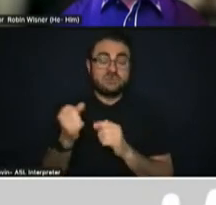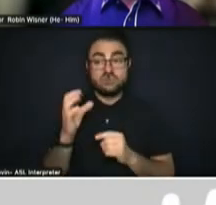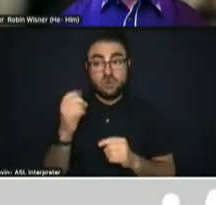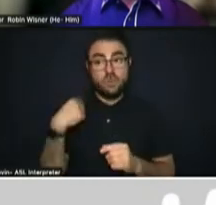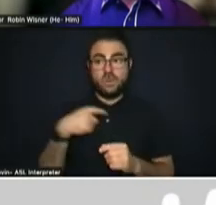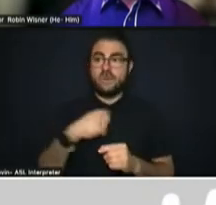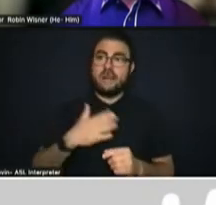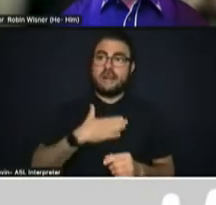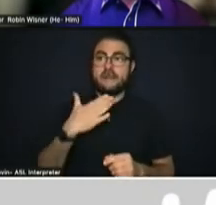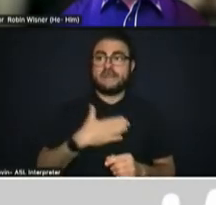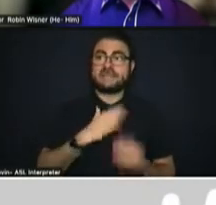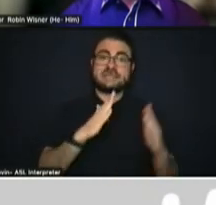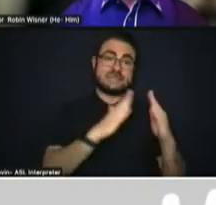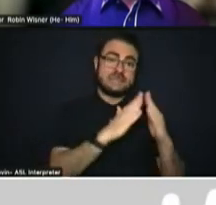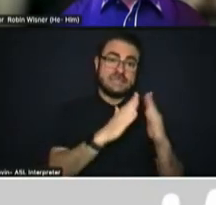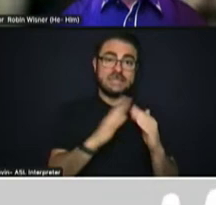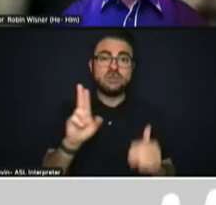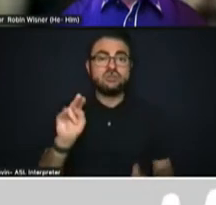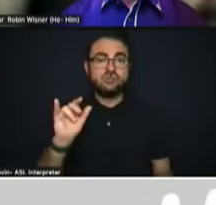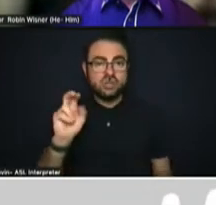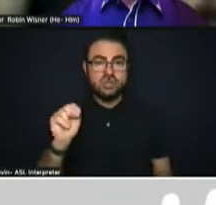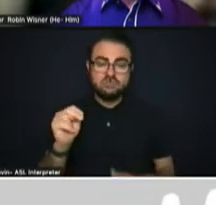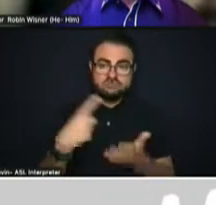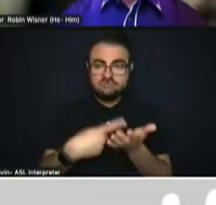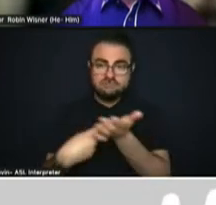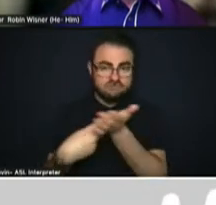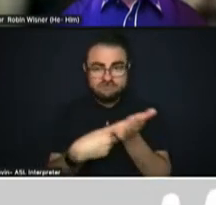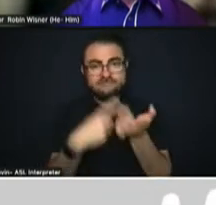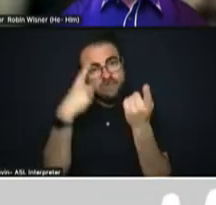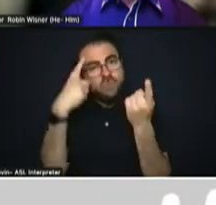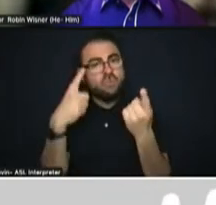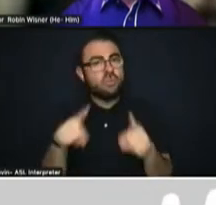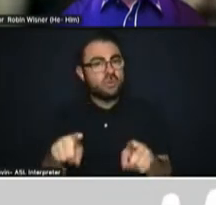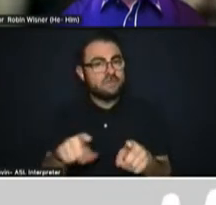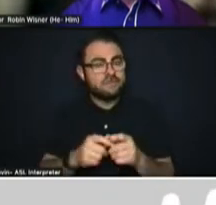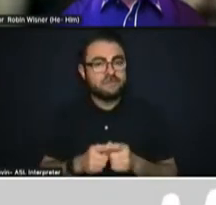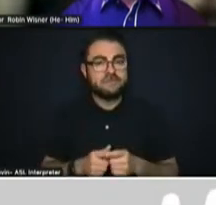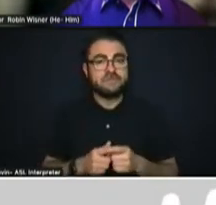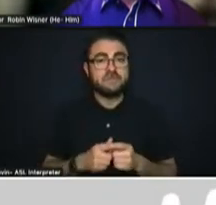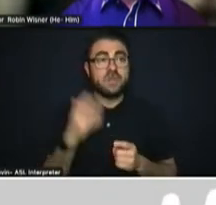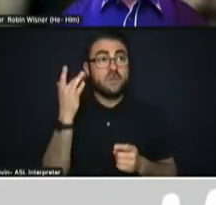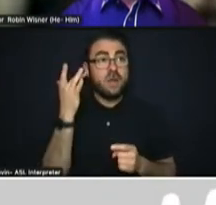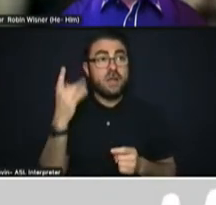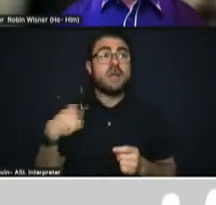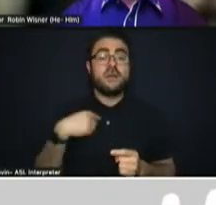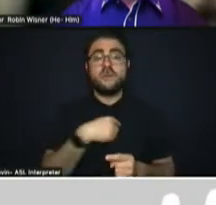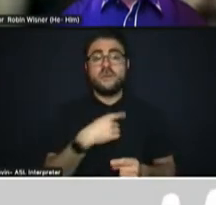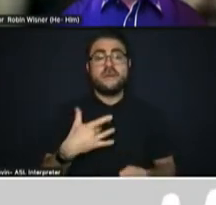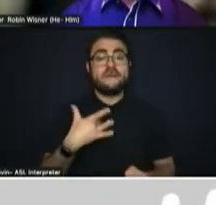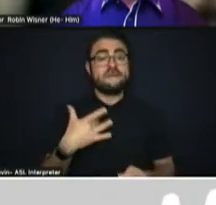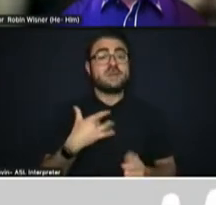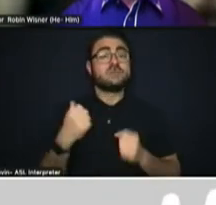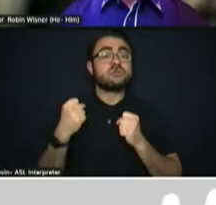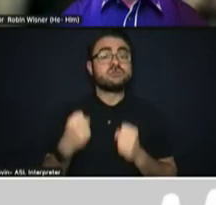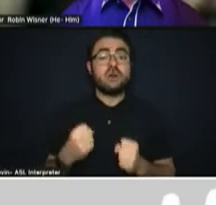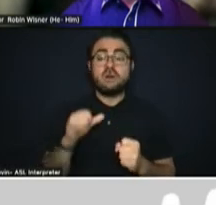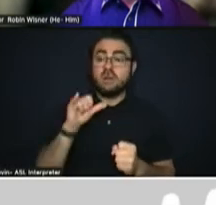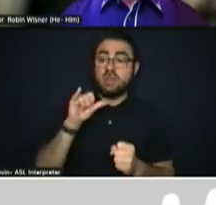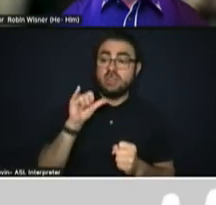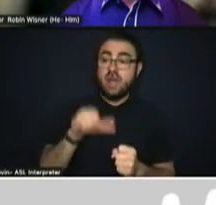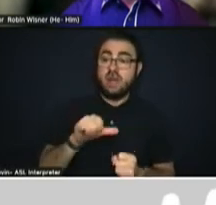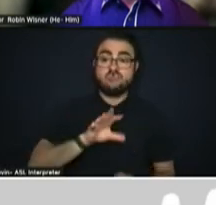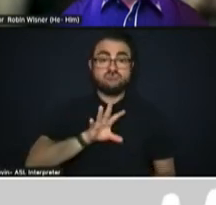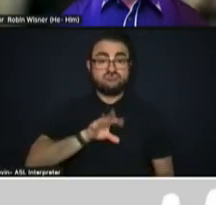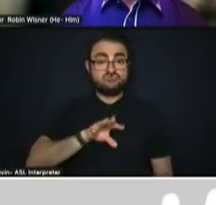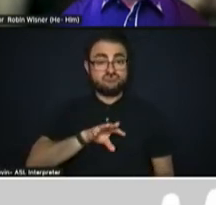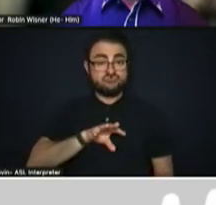to come to an agreement, because we do believe strongly that the remedy afforded by body-worn cameras